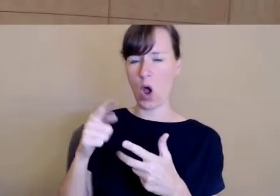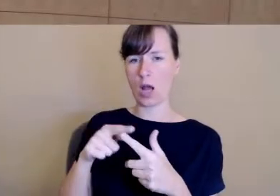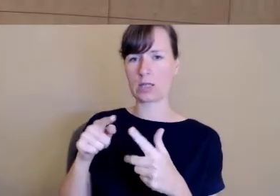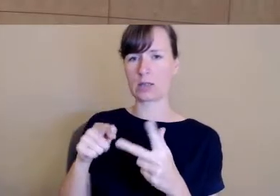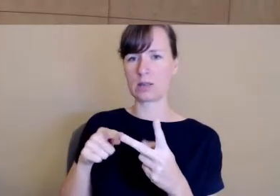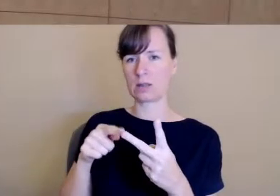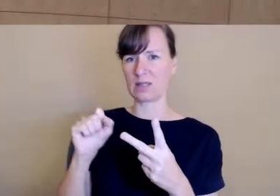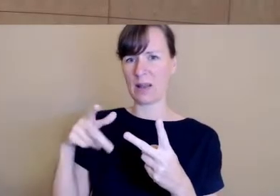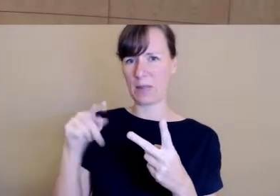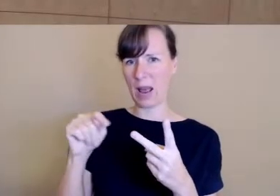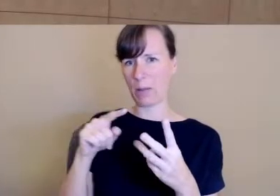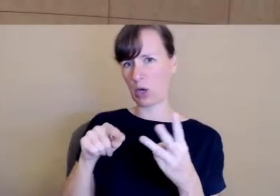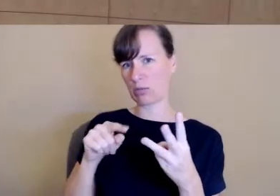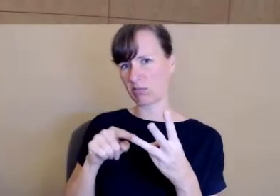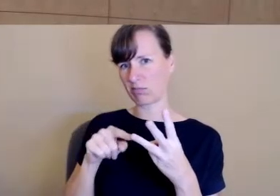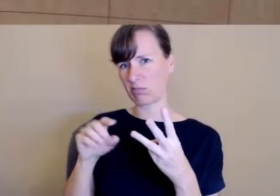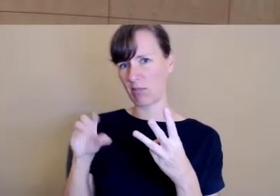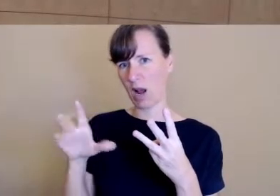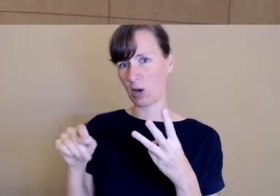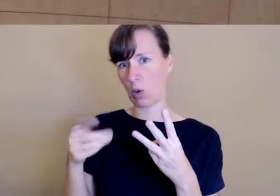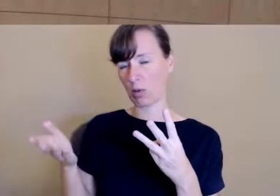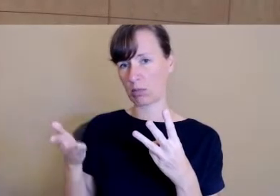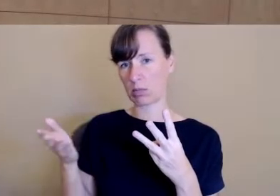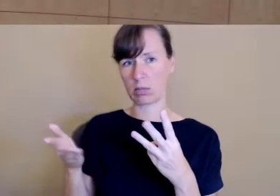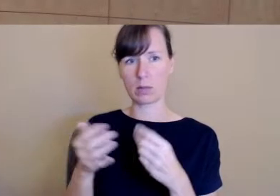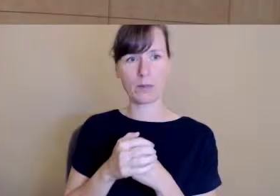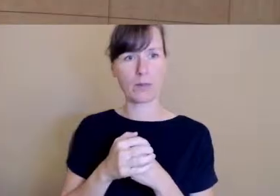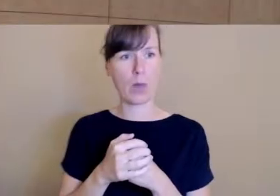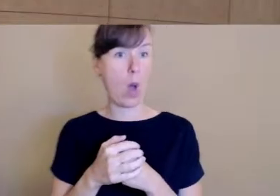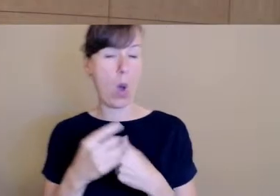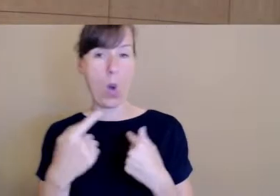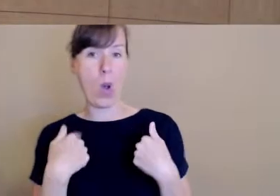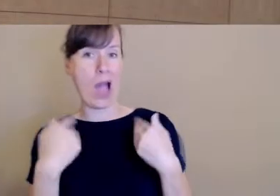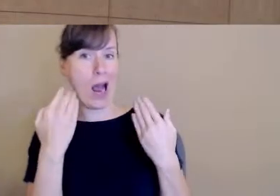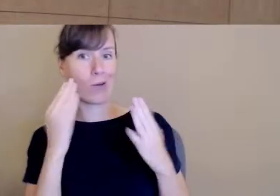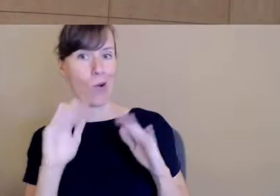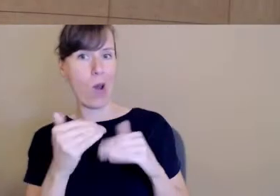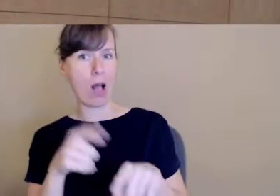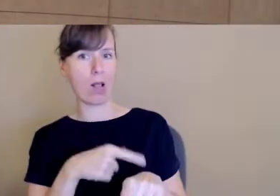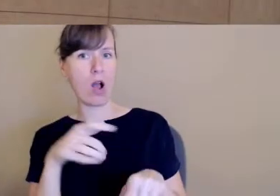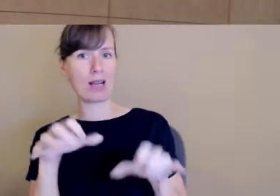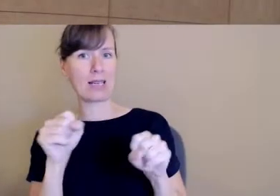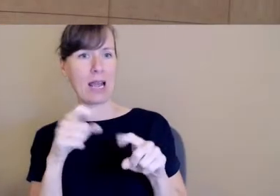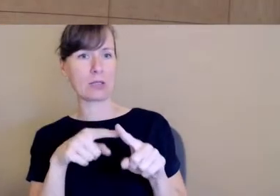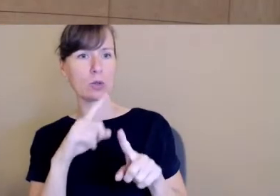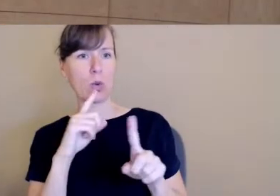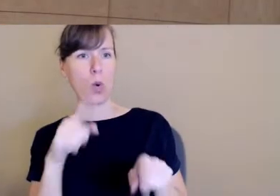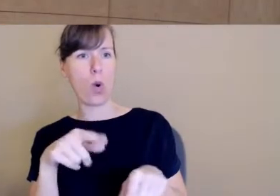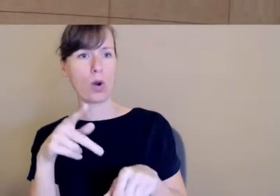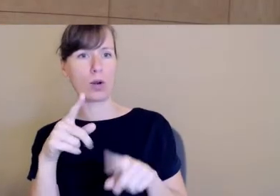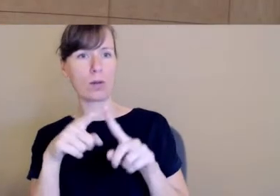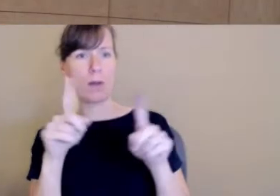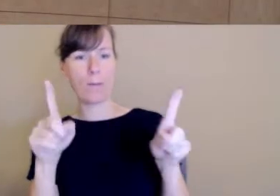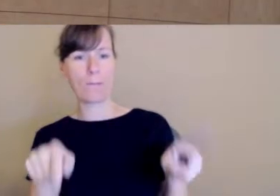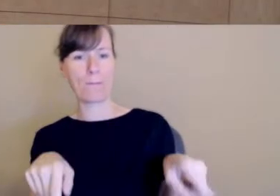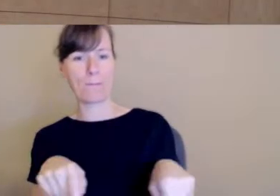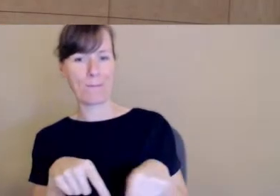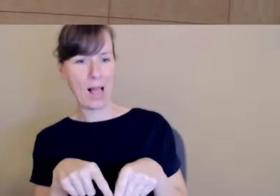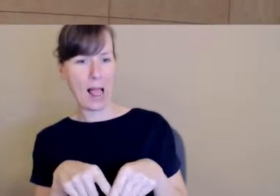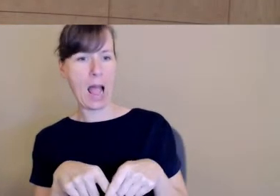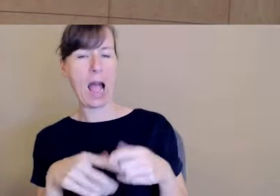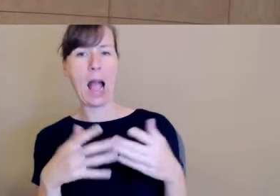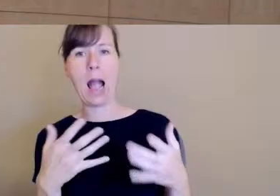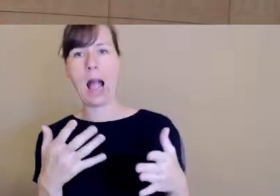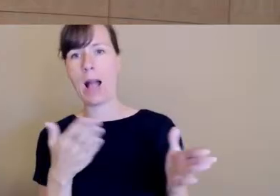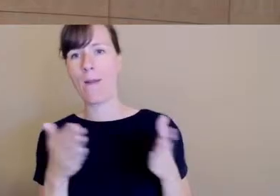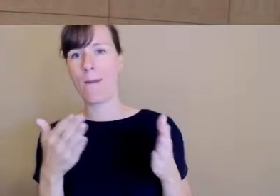possible October. No, I don't know. I just don't know how long it takes to order a plaque. That's all I'm saying. And like plan a dedication